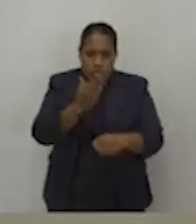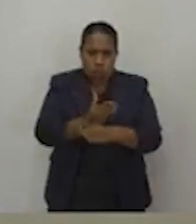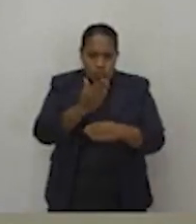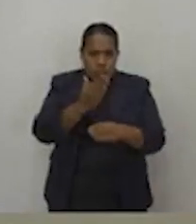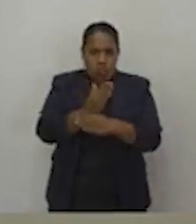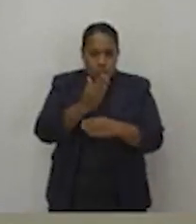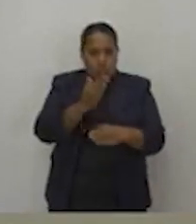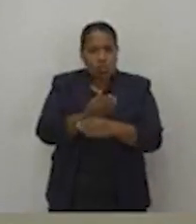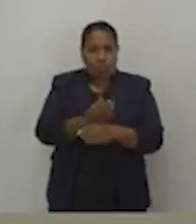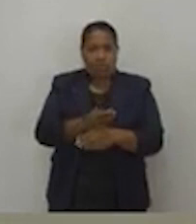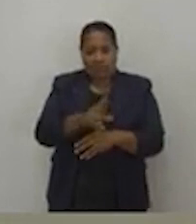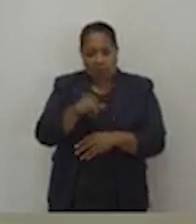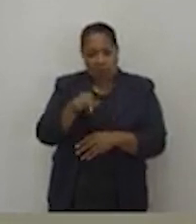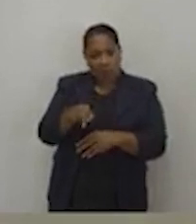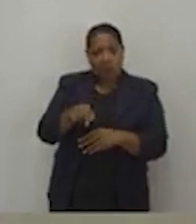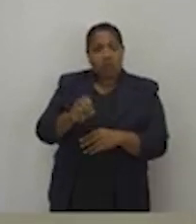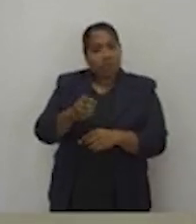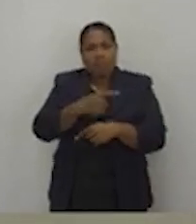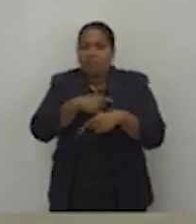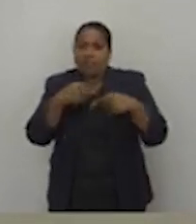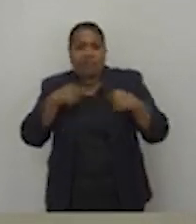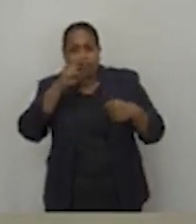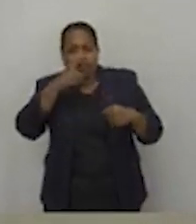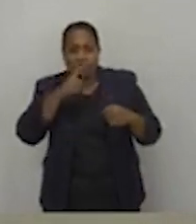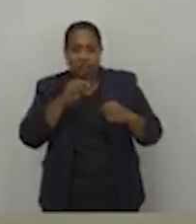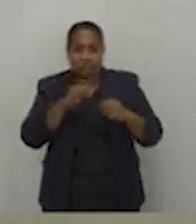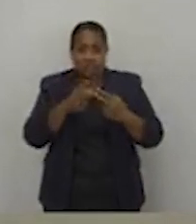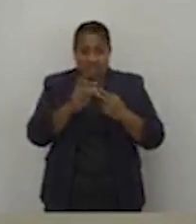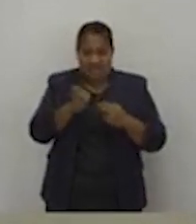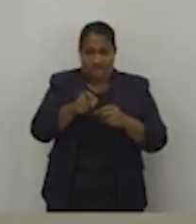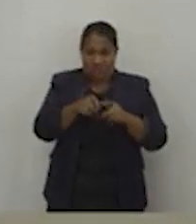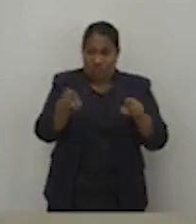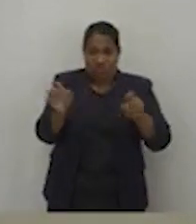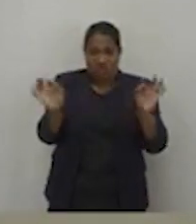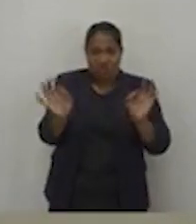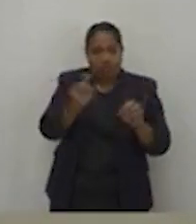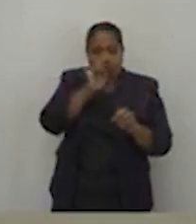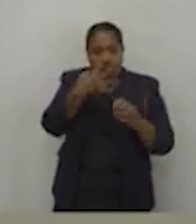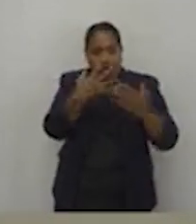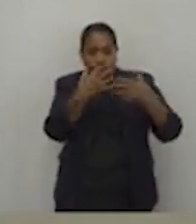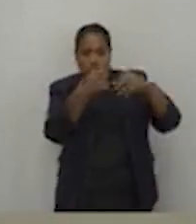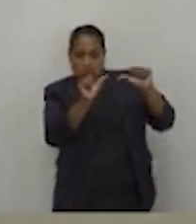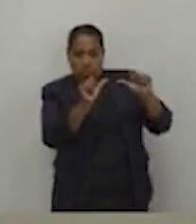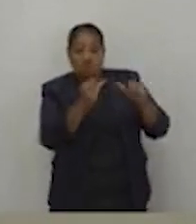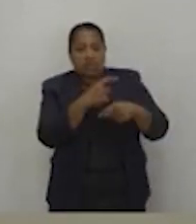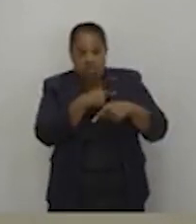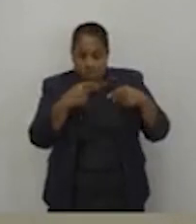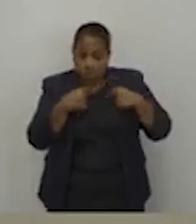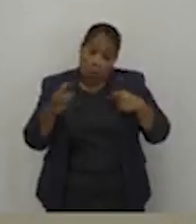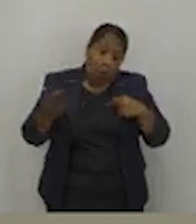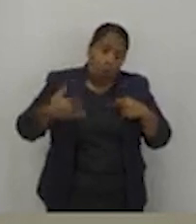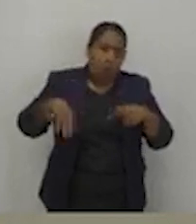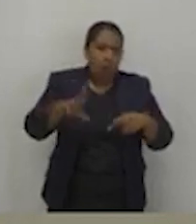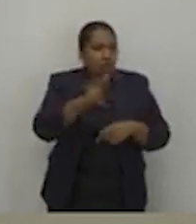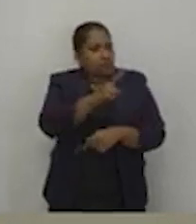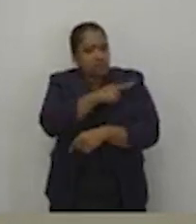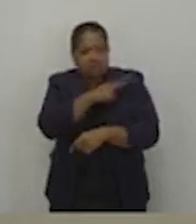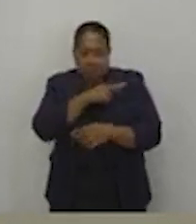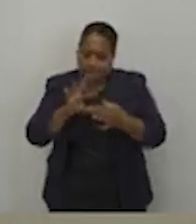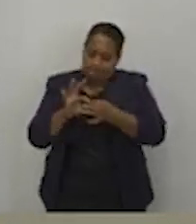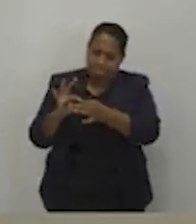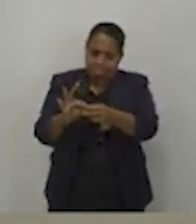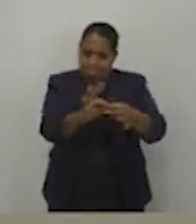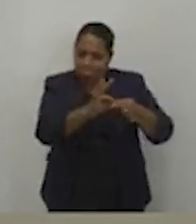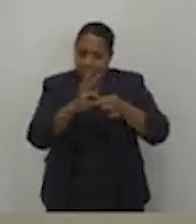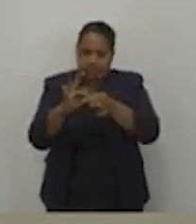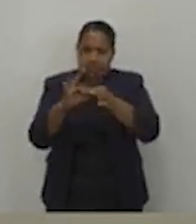you. You all play a pivotal part in our containment efforts. We need every Fijian to do their